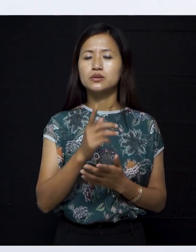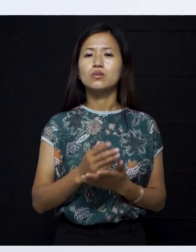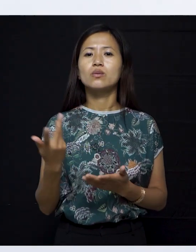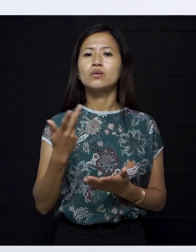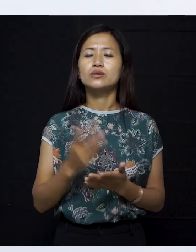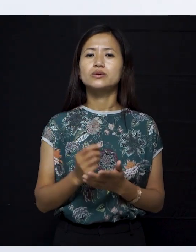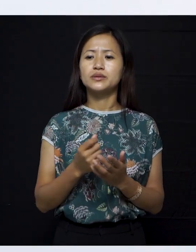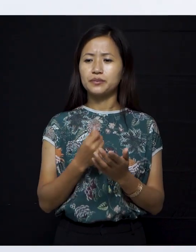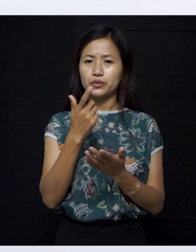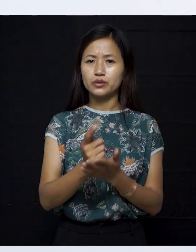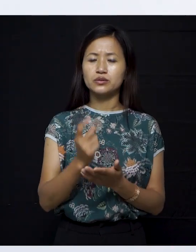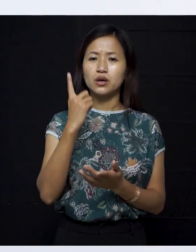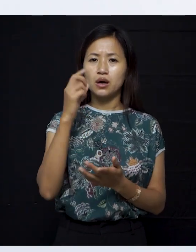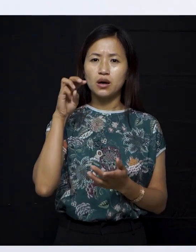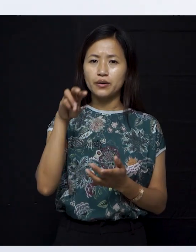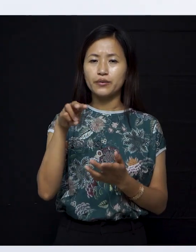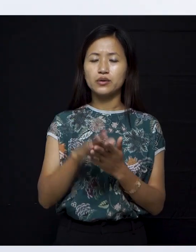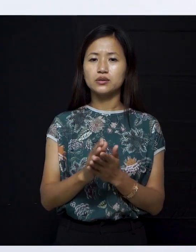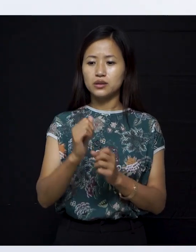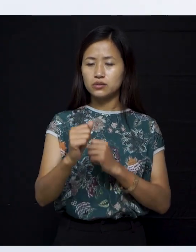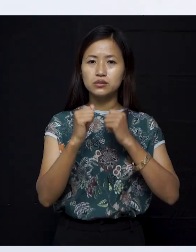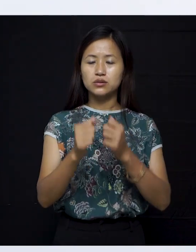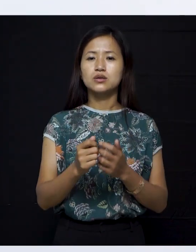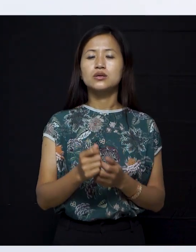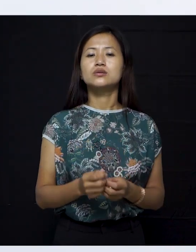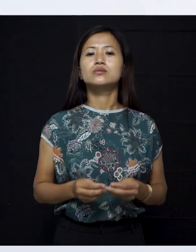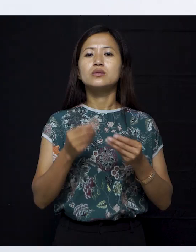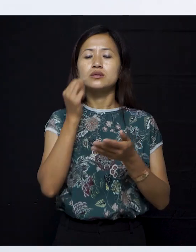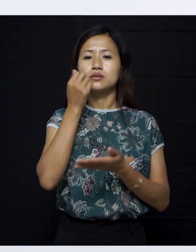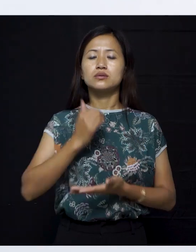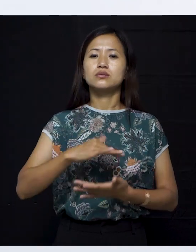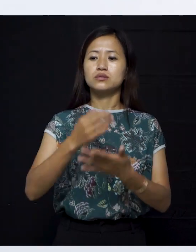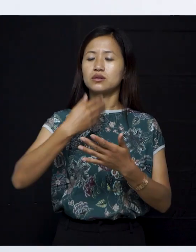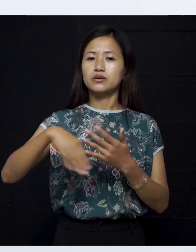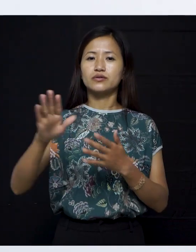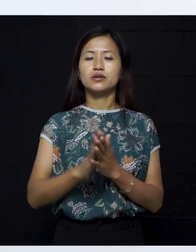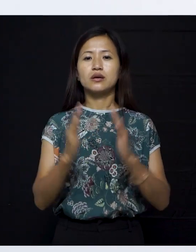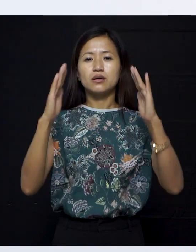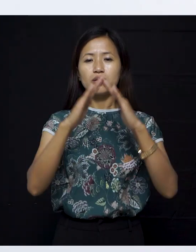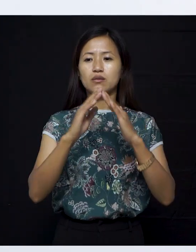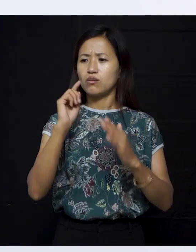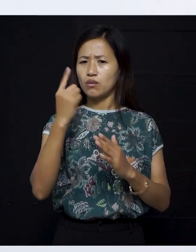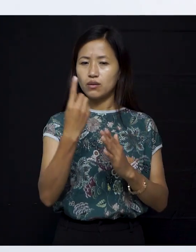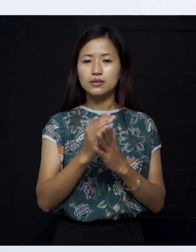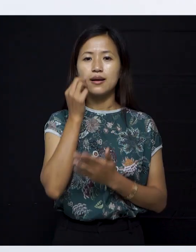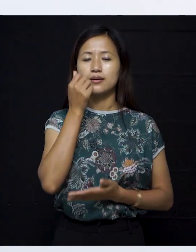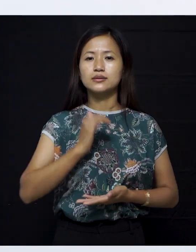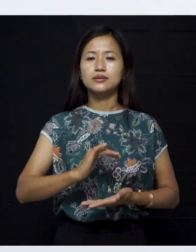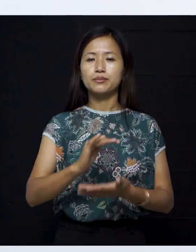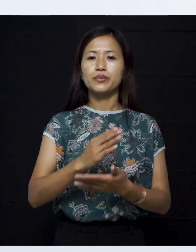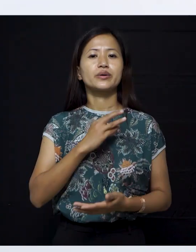be the price of 100 horses to the son, to a son who is living at home, the only son?" We can see